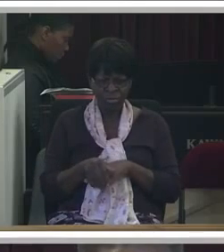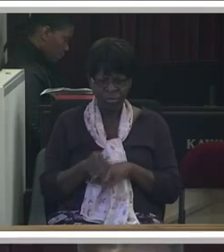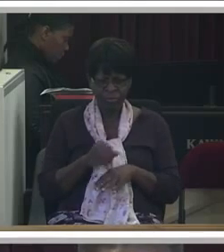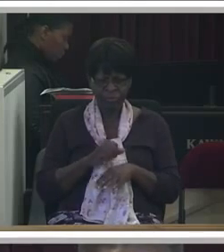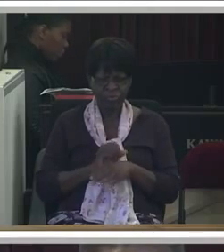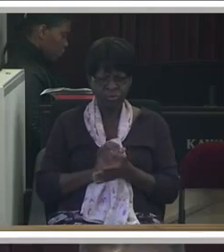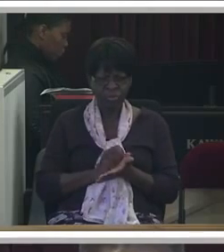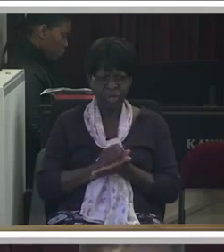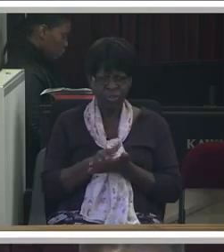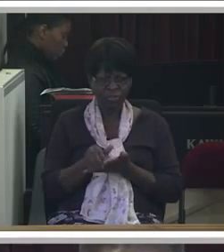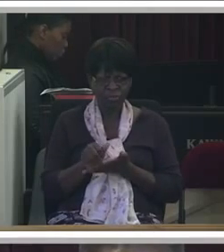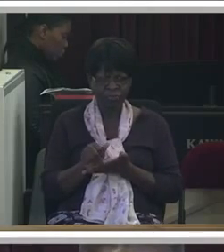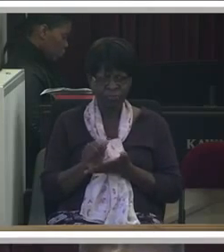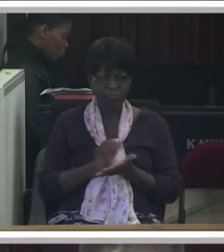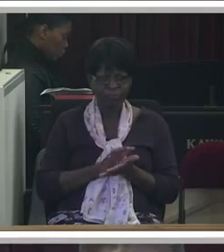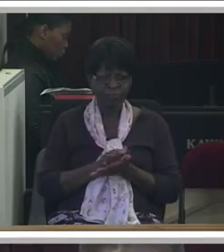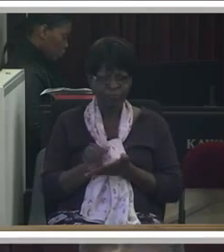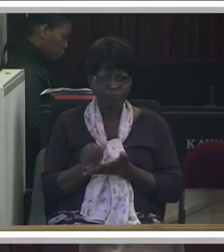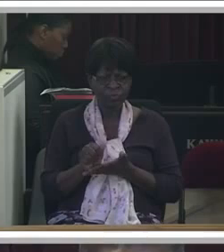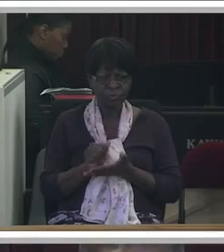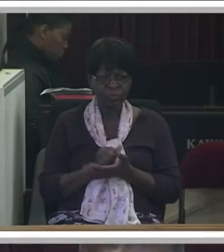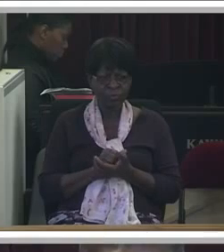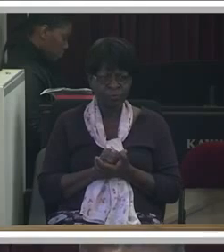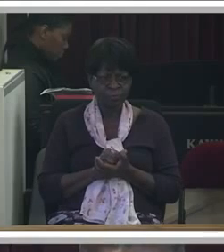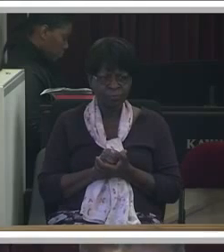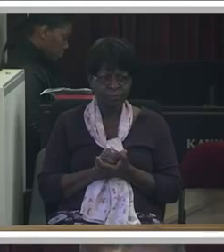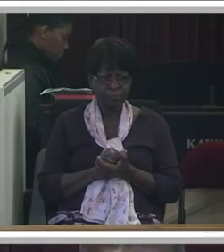and also his own culture.